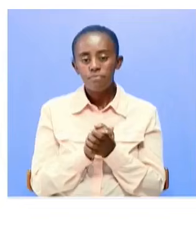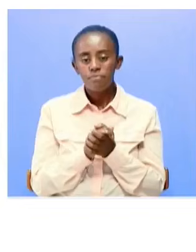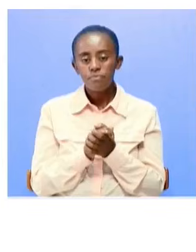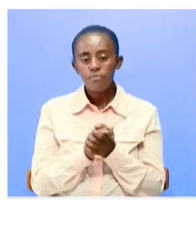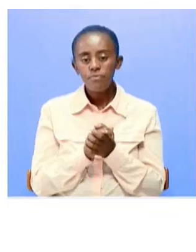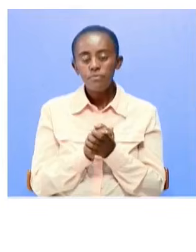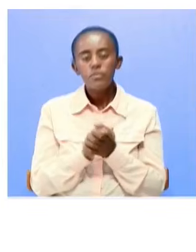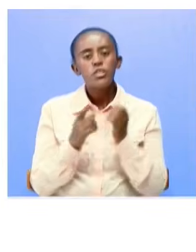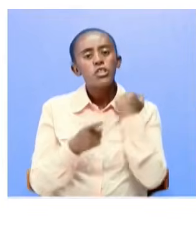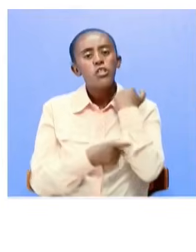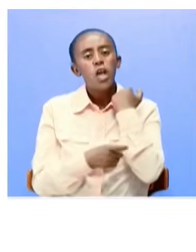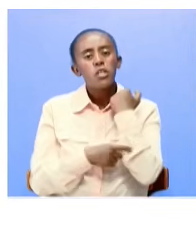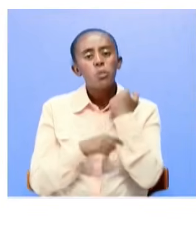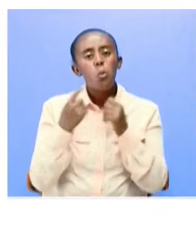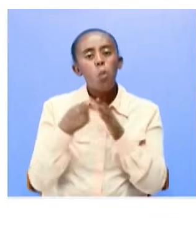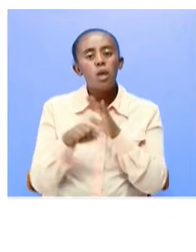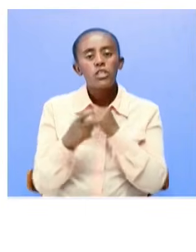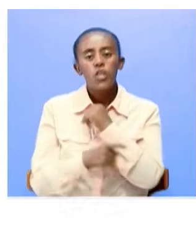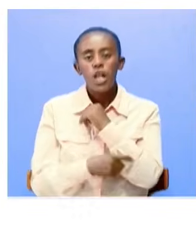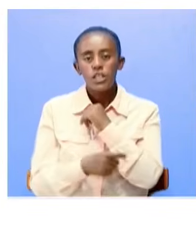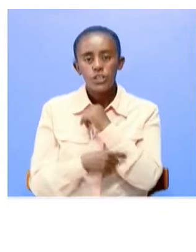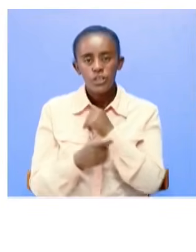what challenges?